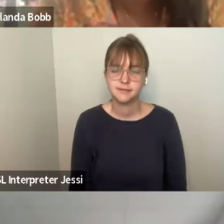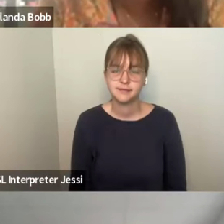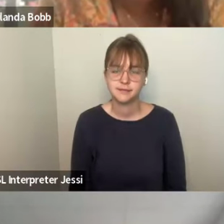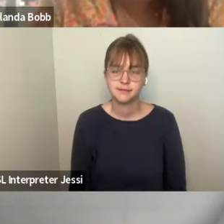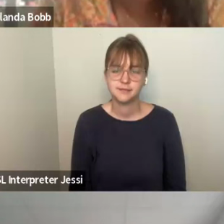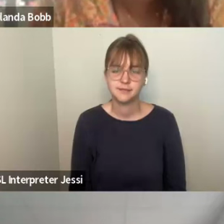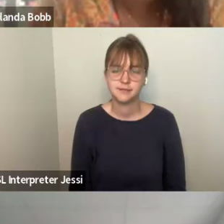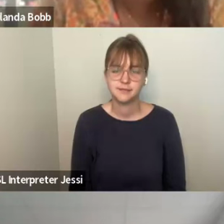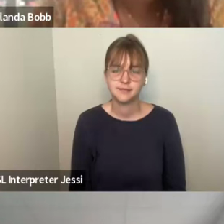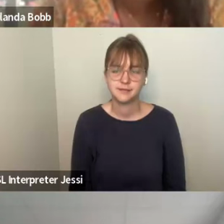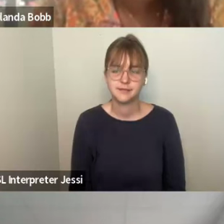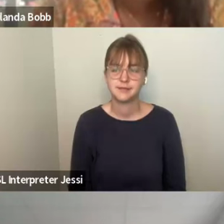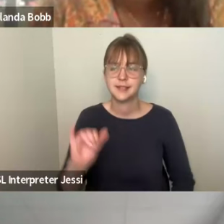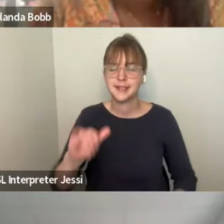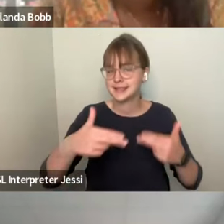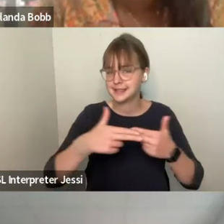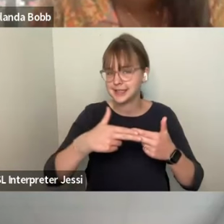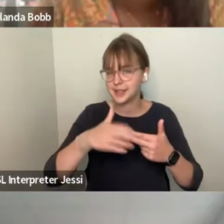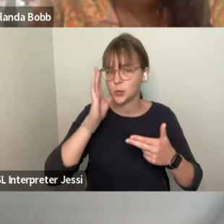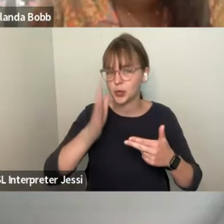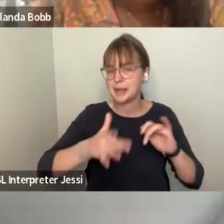And the slides will be available, as we said.